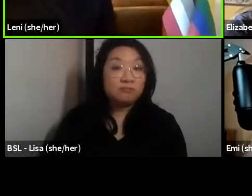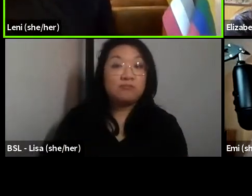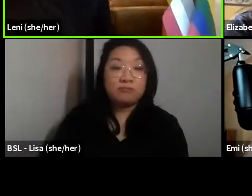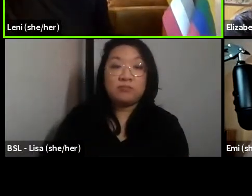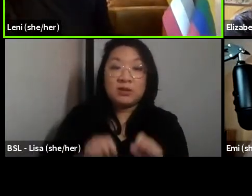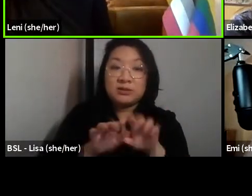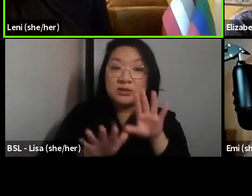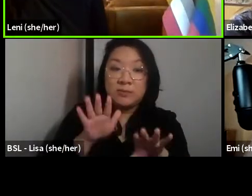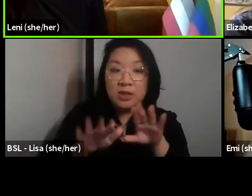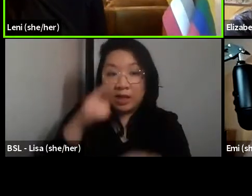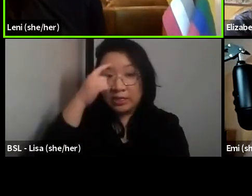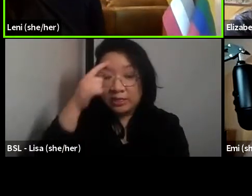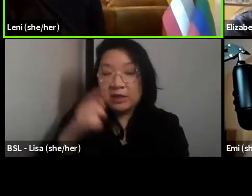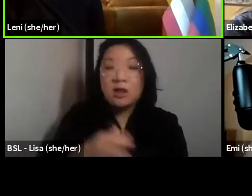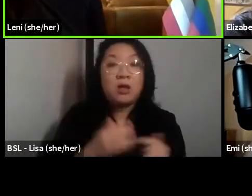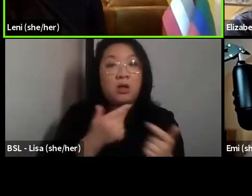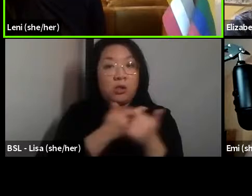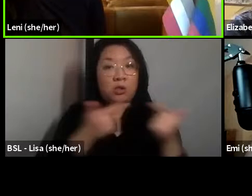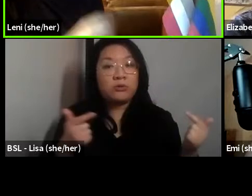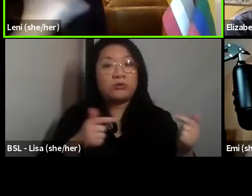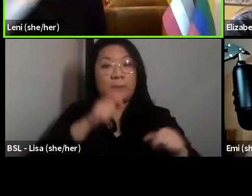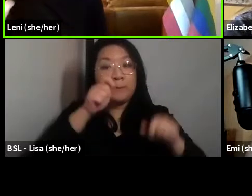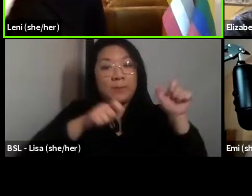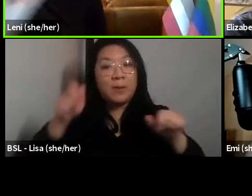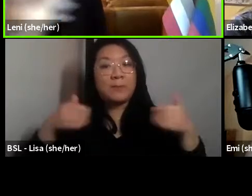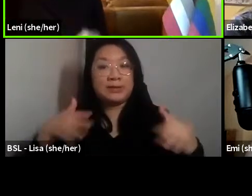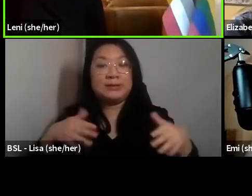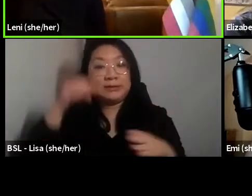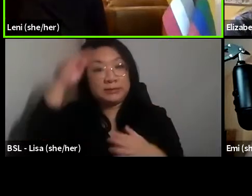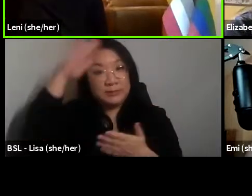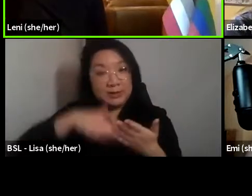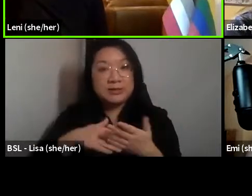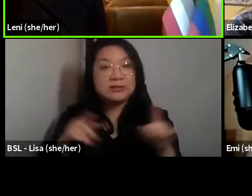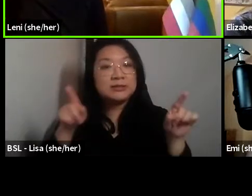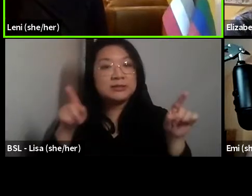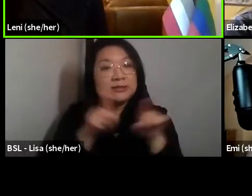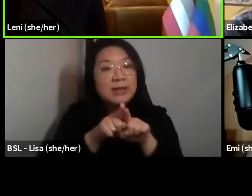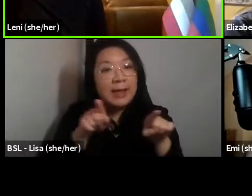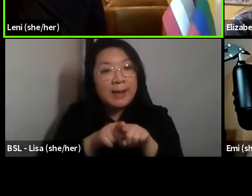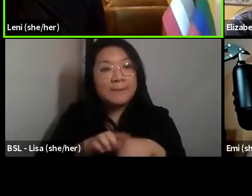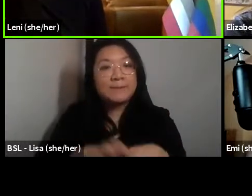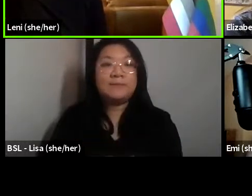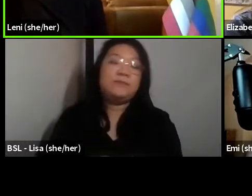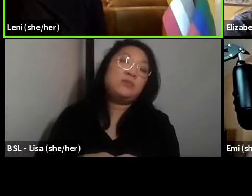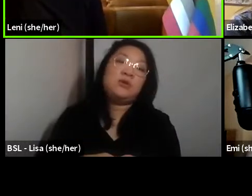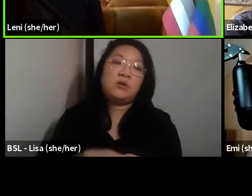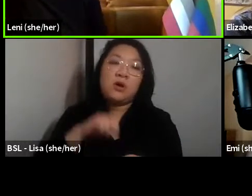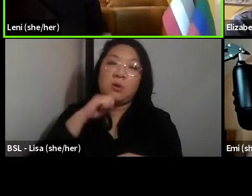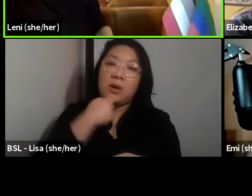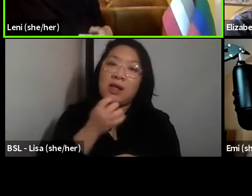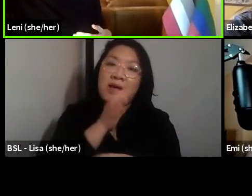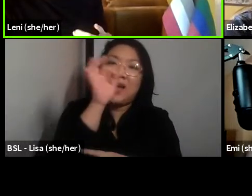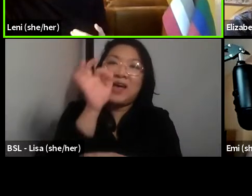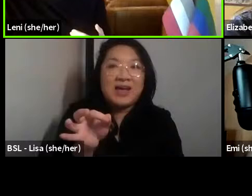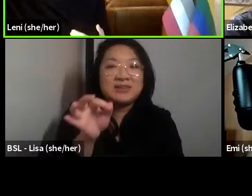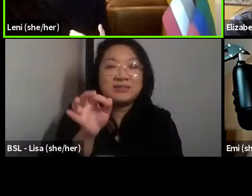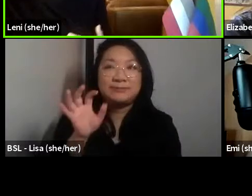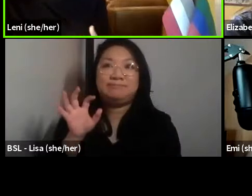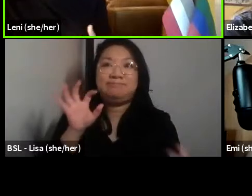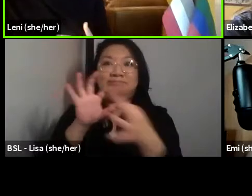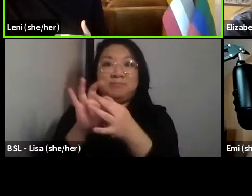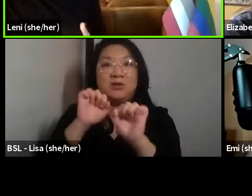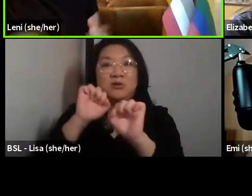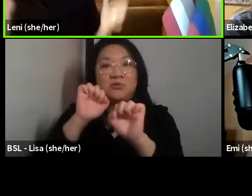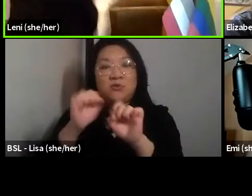to, I think, lots of people's experience. And I'm absolutely going to ask a follow-up question that chimes beautifully with what you've just said,